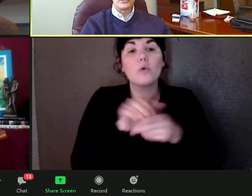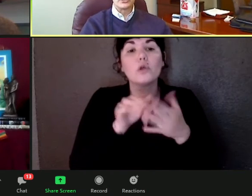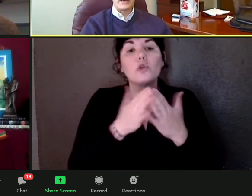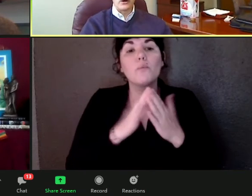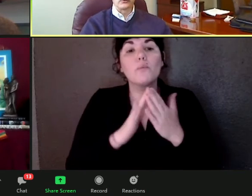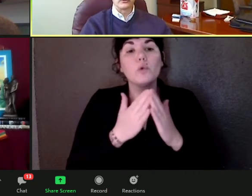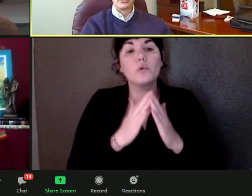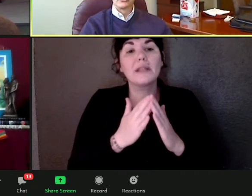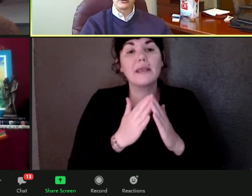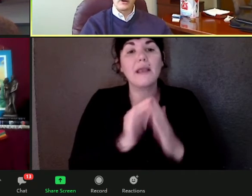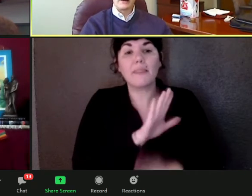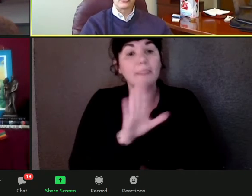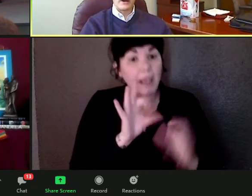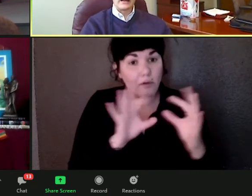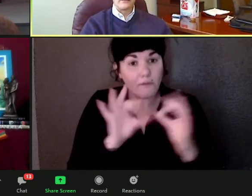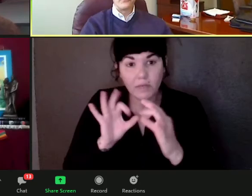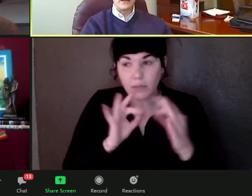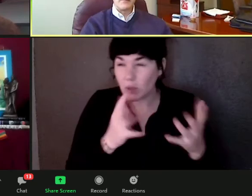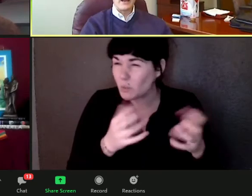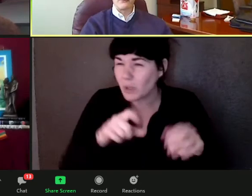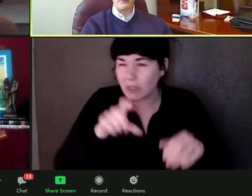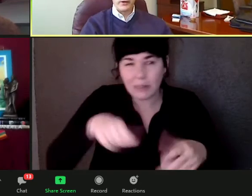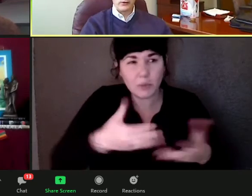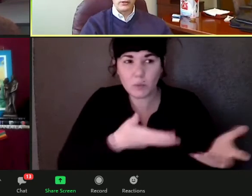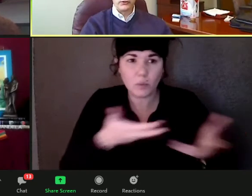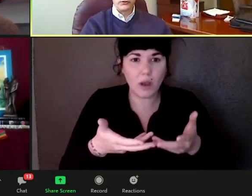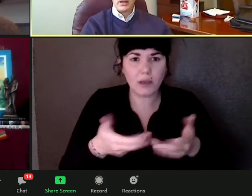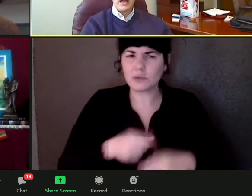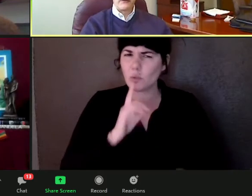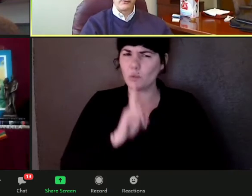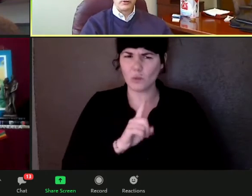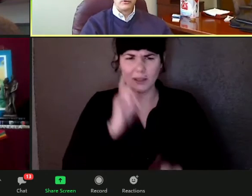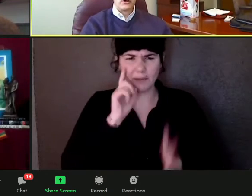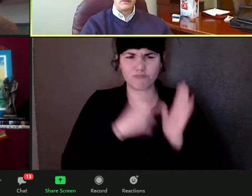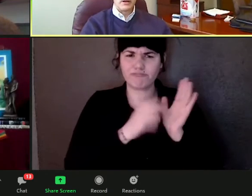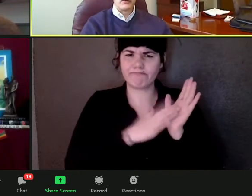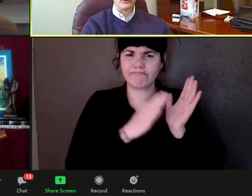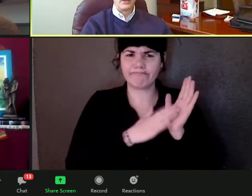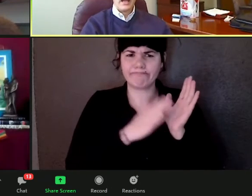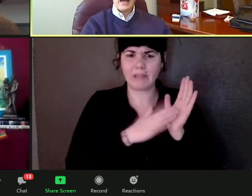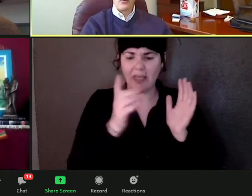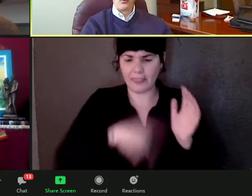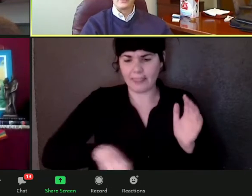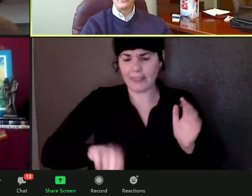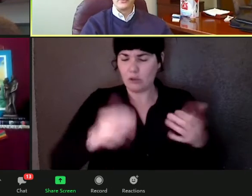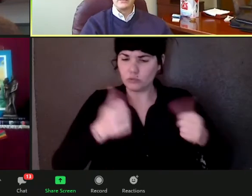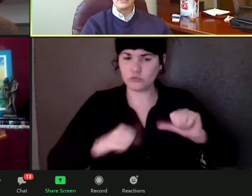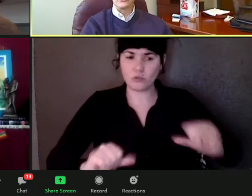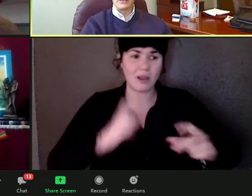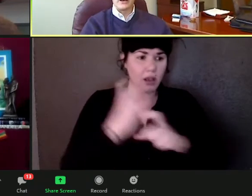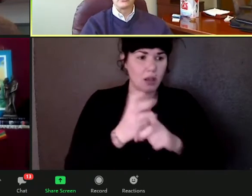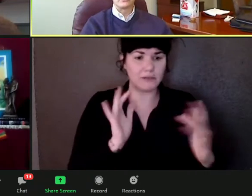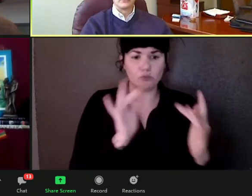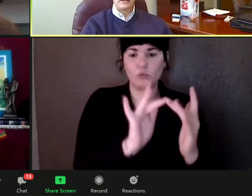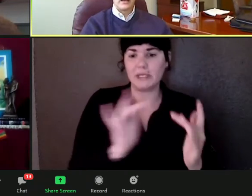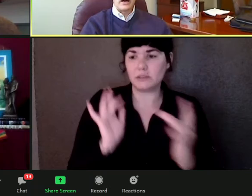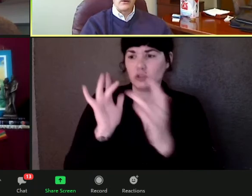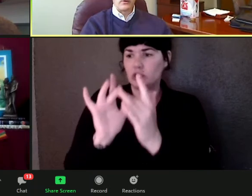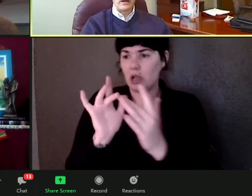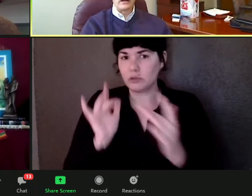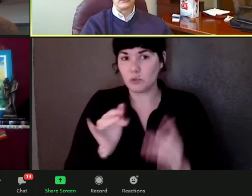really reaching out to try to get feedback from parents and from community members on what the needs are